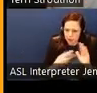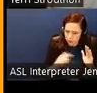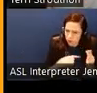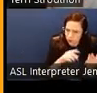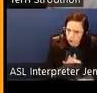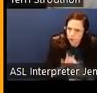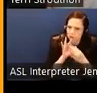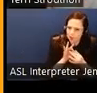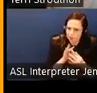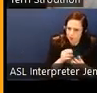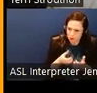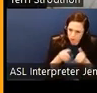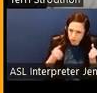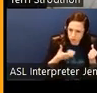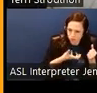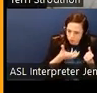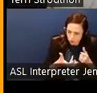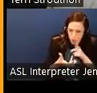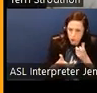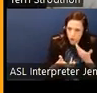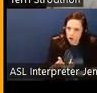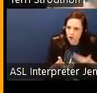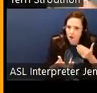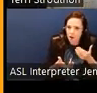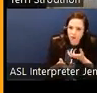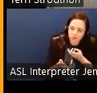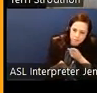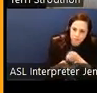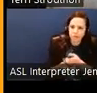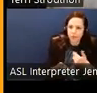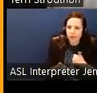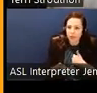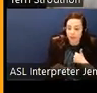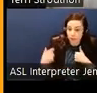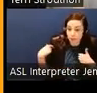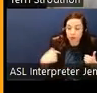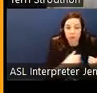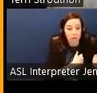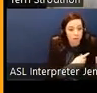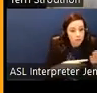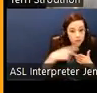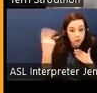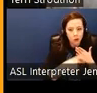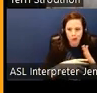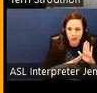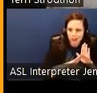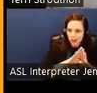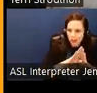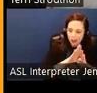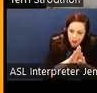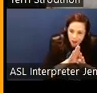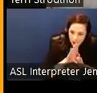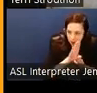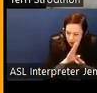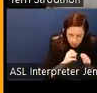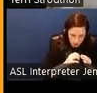self. And so when we are developing programming, developing the way or understanding how we show